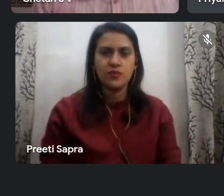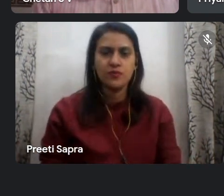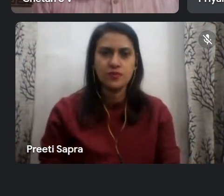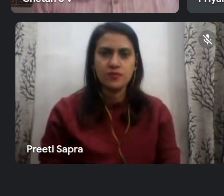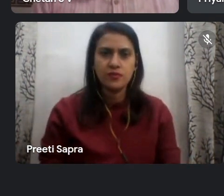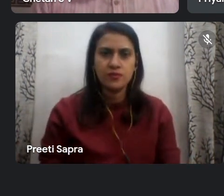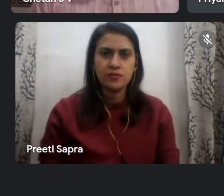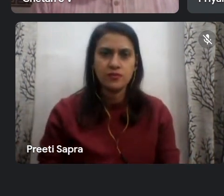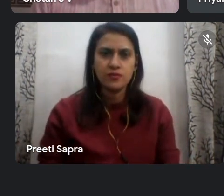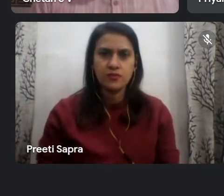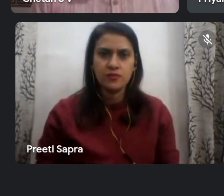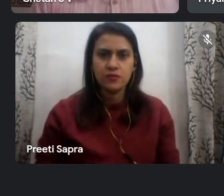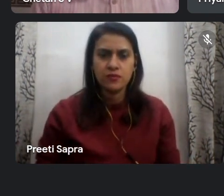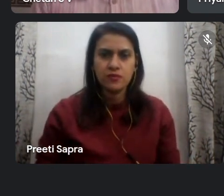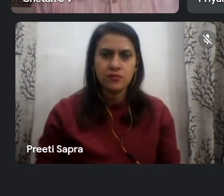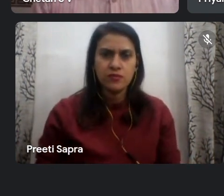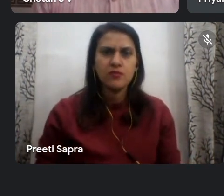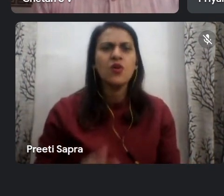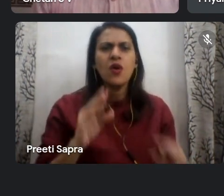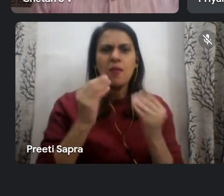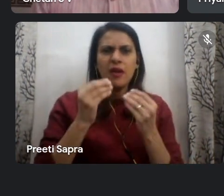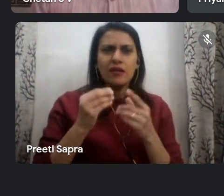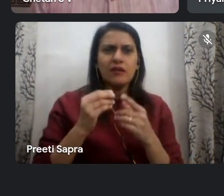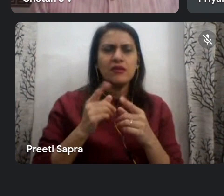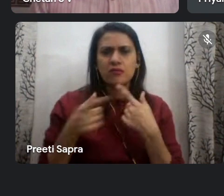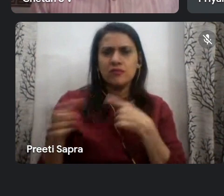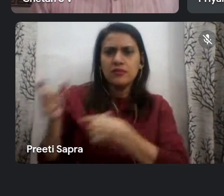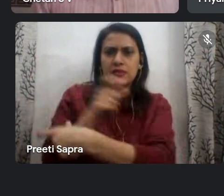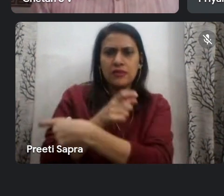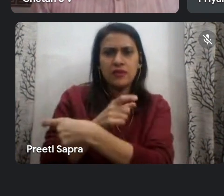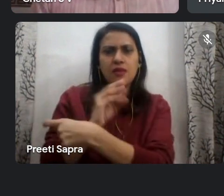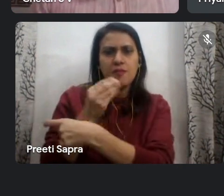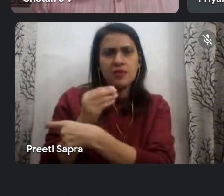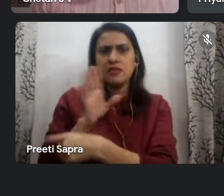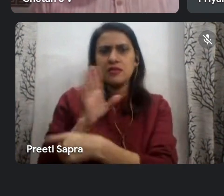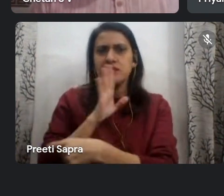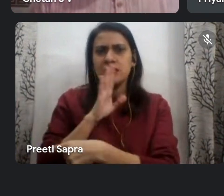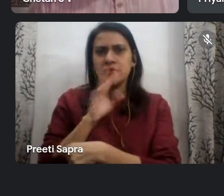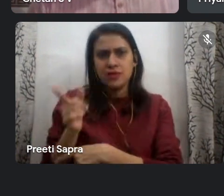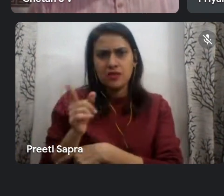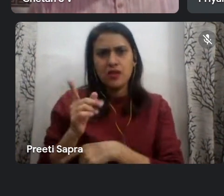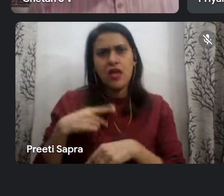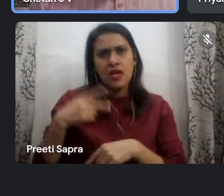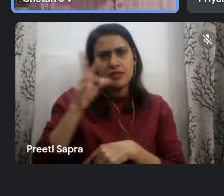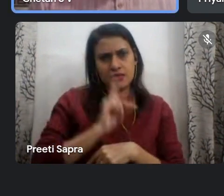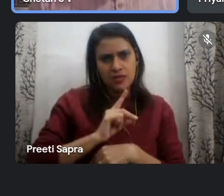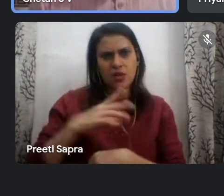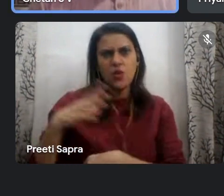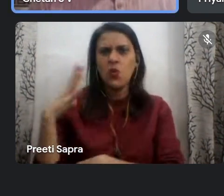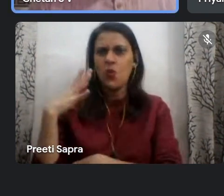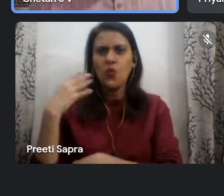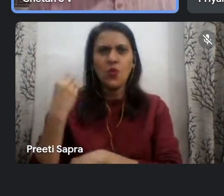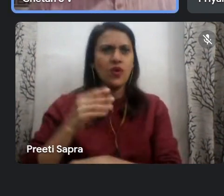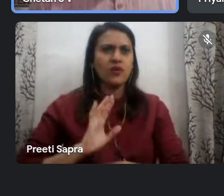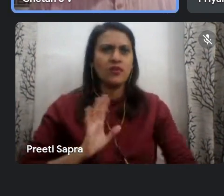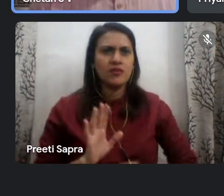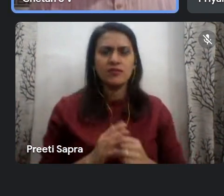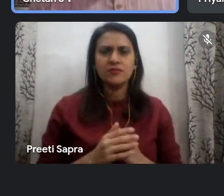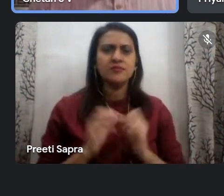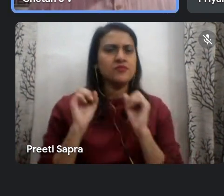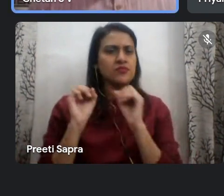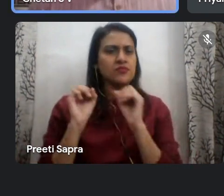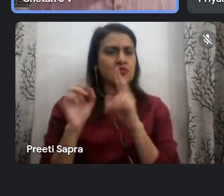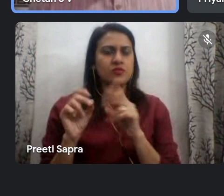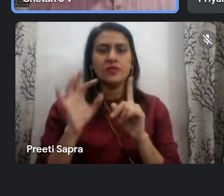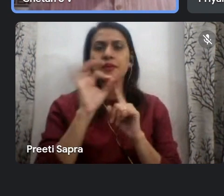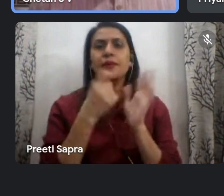with the next person so that it doesn't clog up? If it's okay. Yeah, that's okay. I think it should be okay. Priyank, would it be